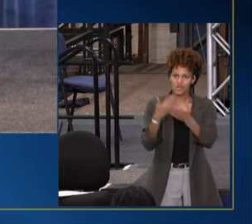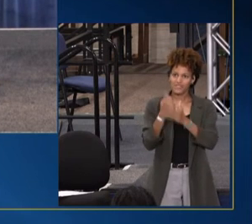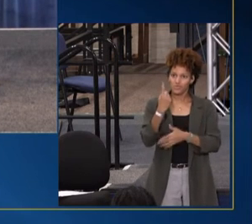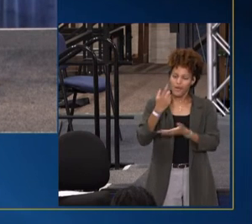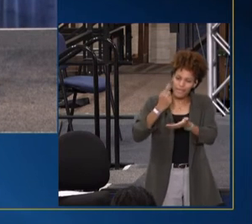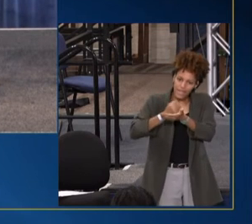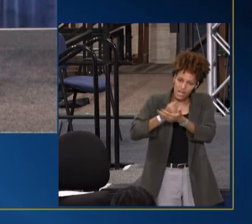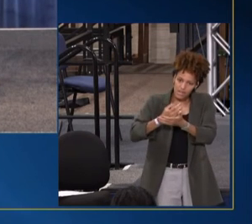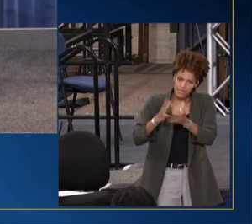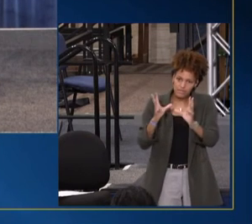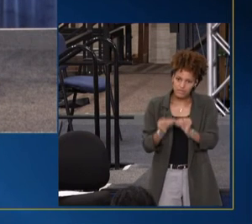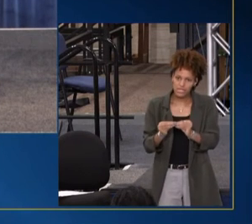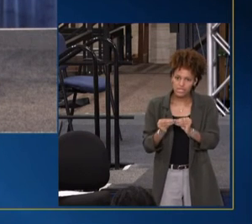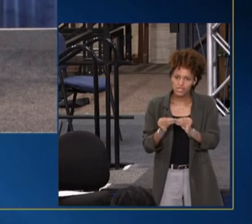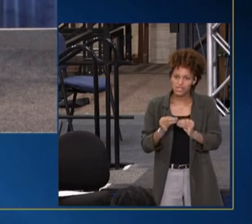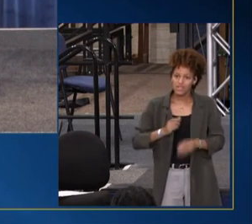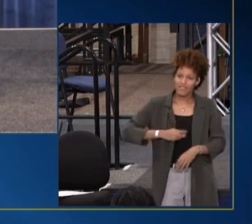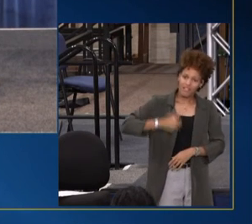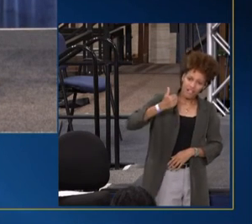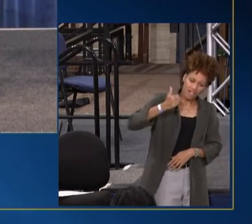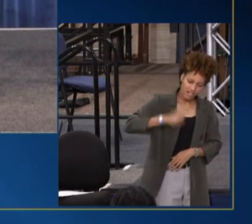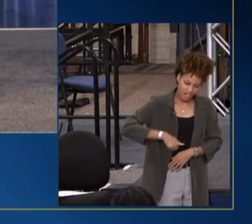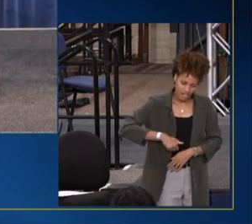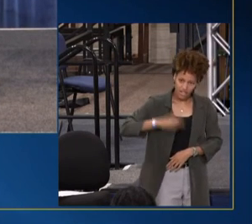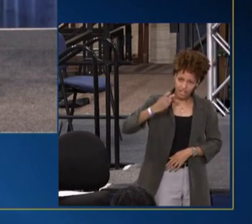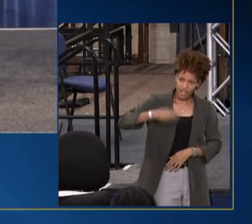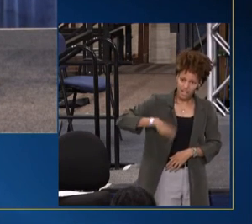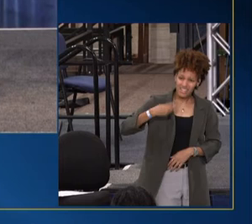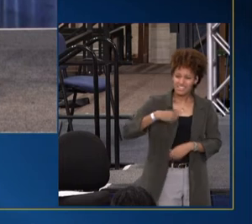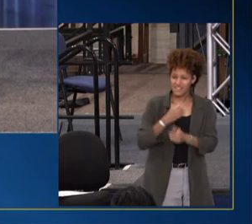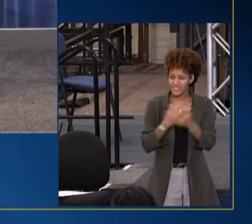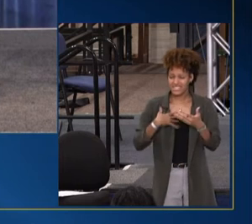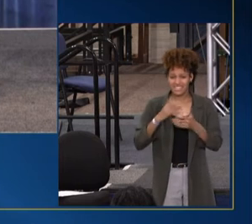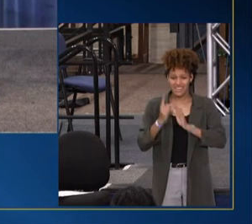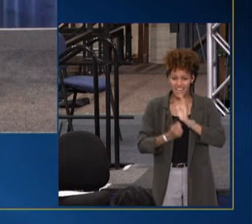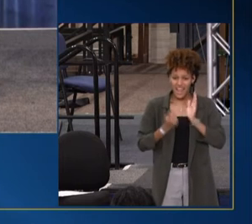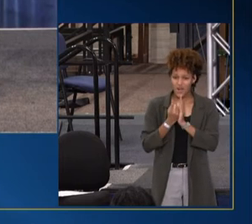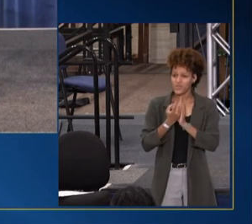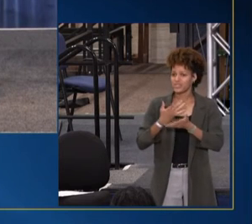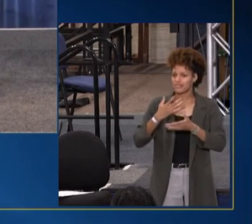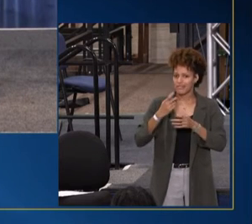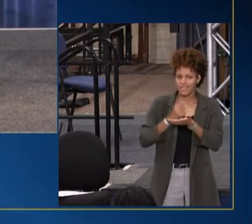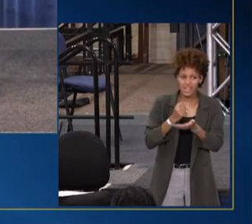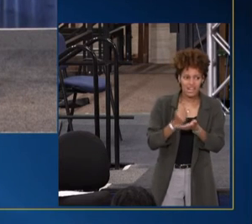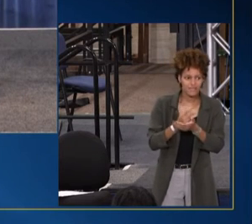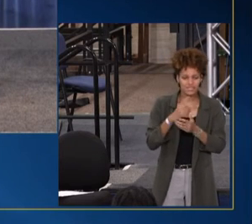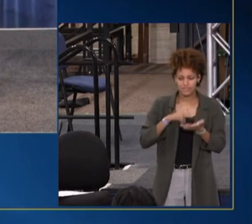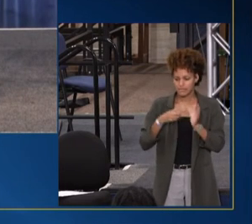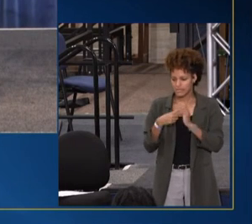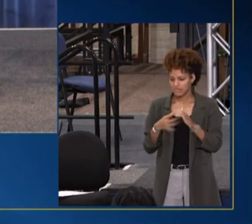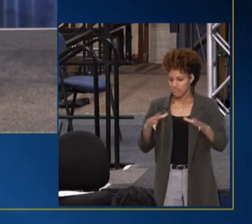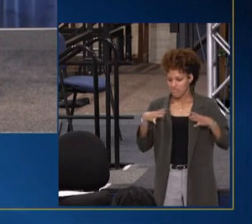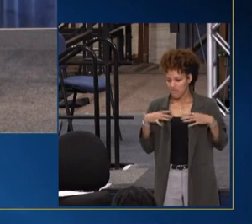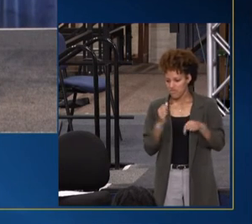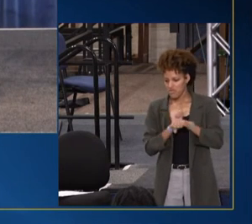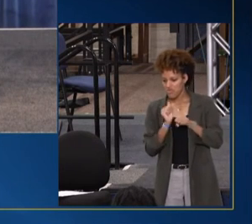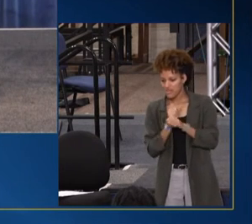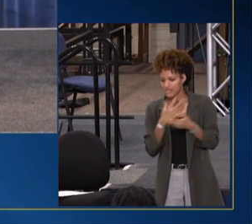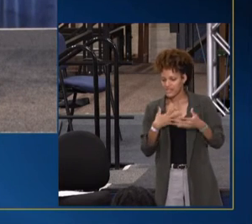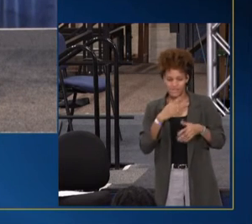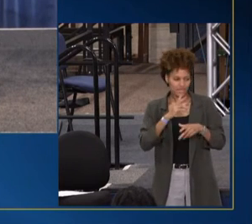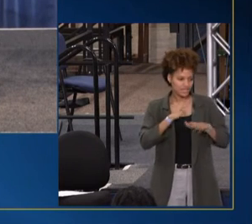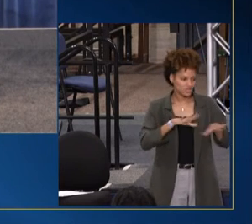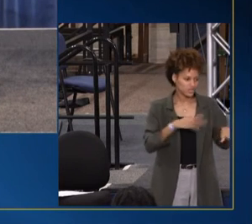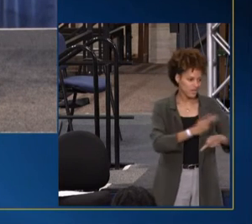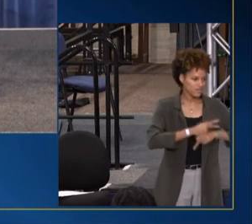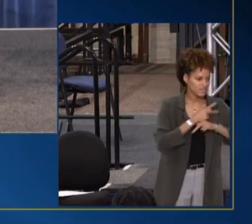therapy session. 2 hours there, 2 hours back, an hour in therapy. We don't think about what it means to take off work to do this, what childcare looks like to do